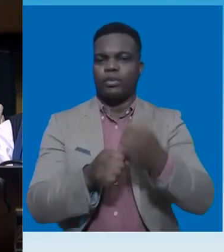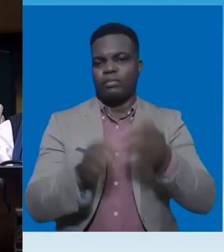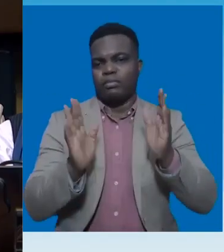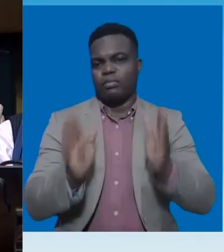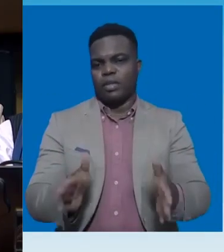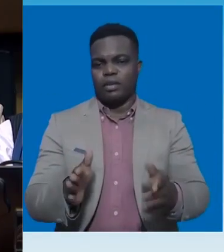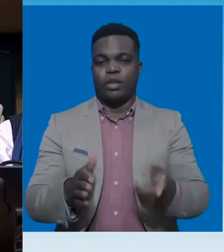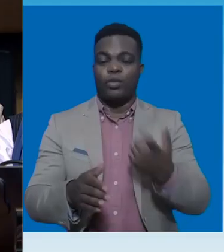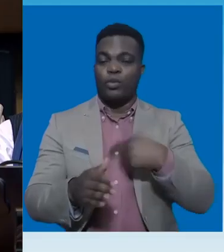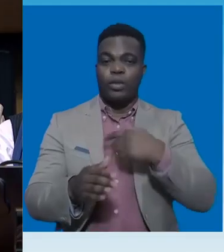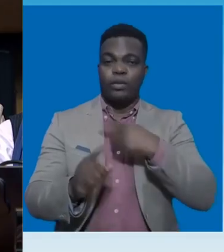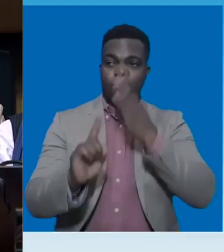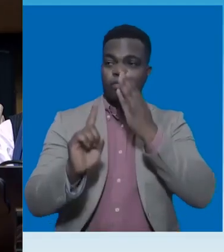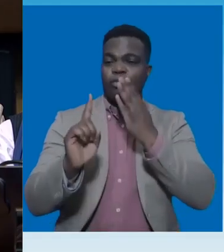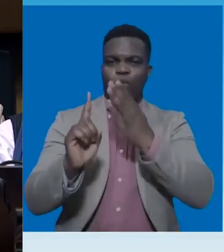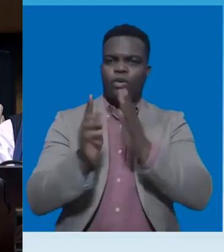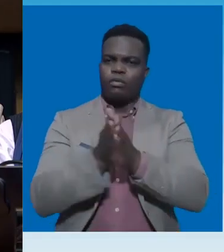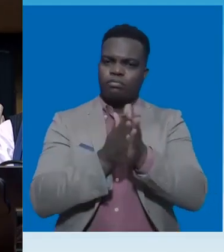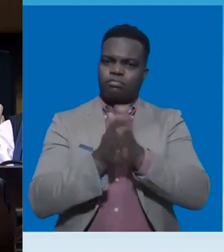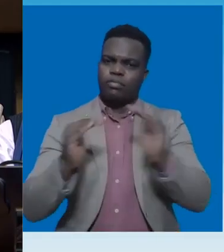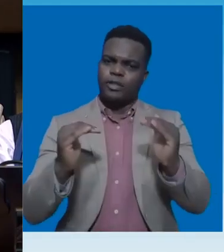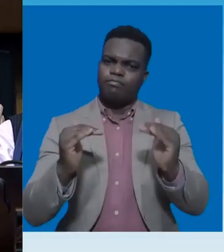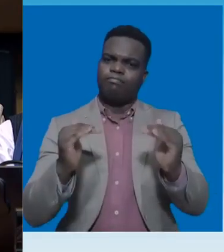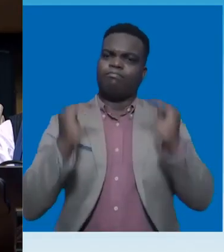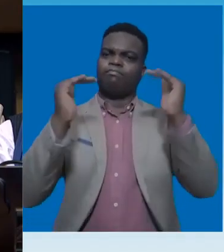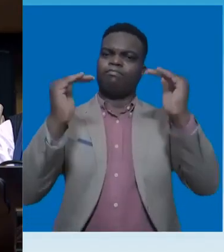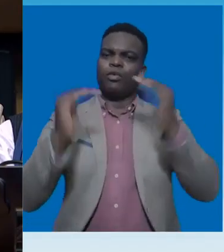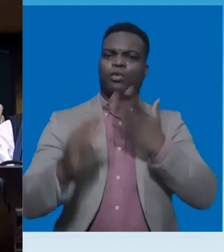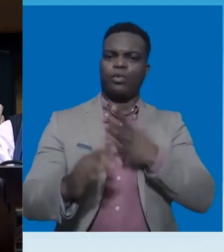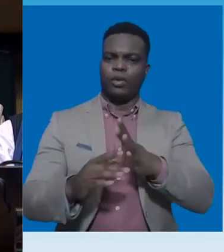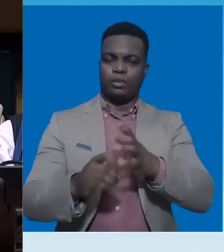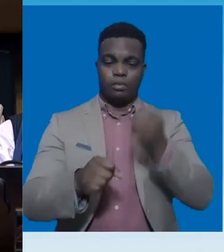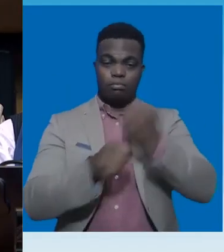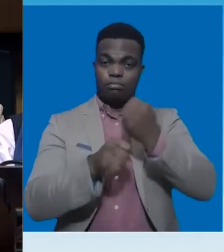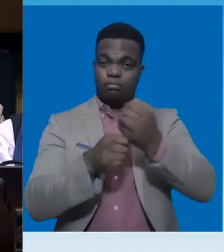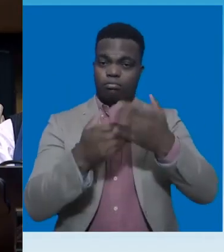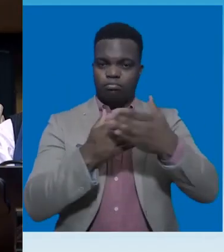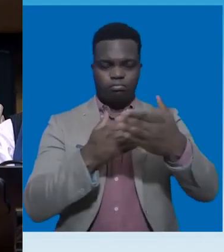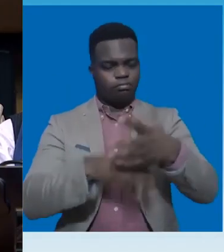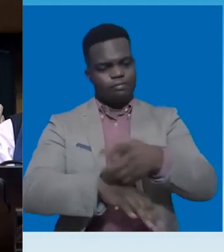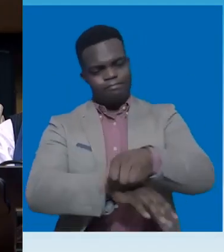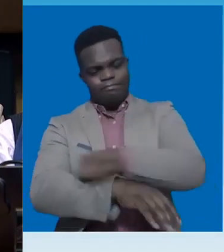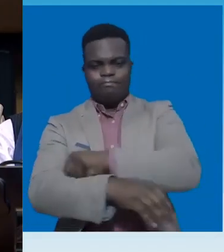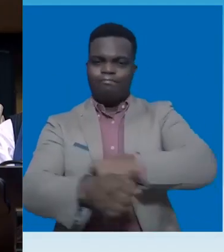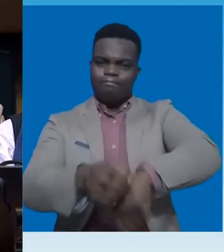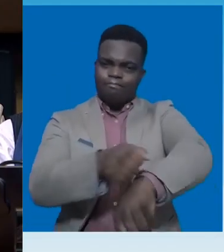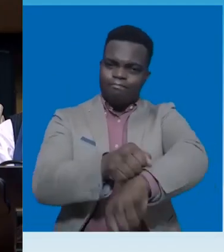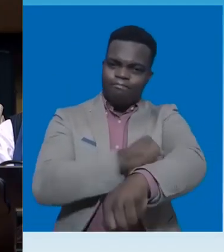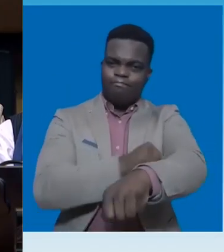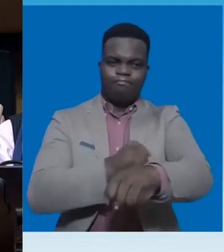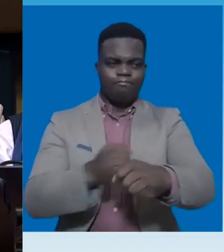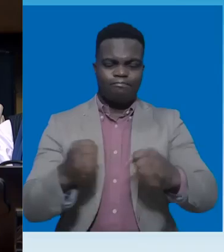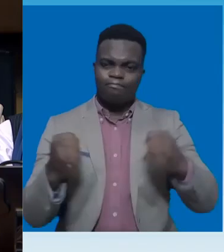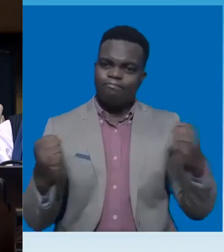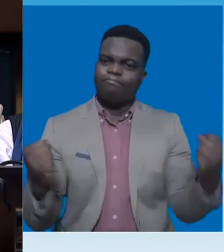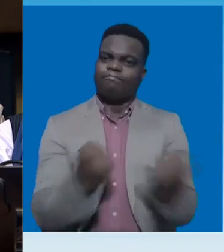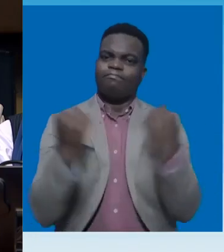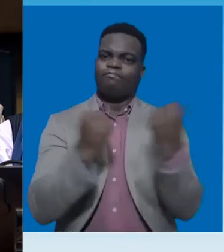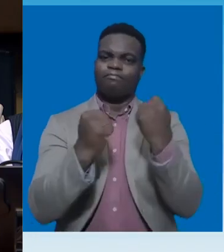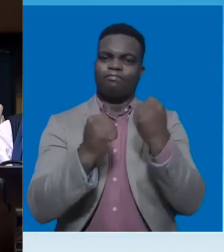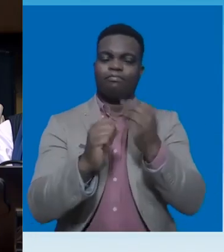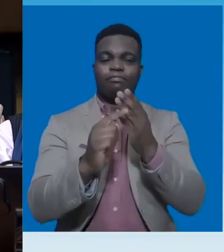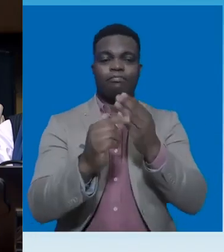The task before us is to turn that ambition into lasting change across our